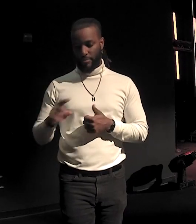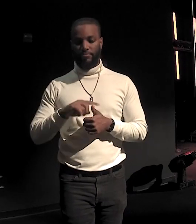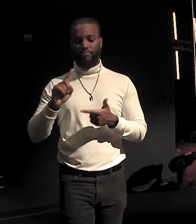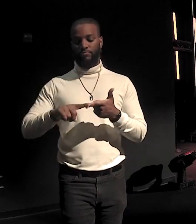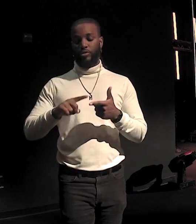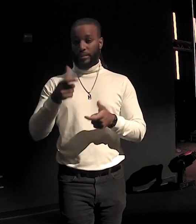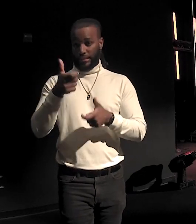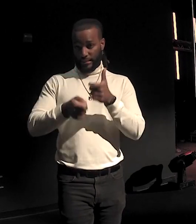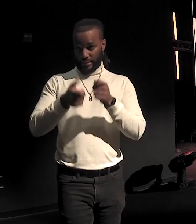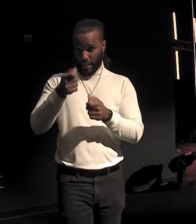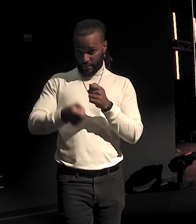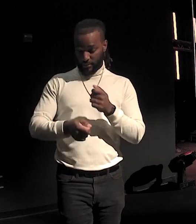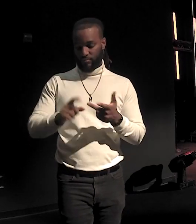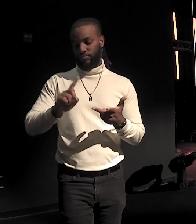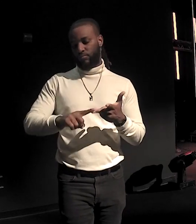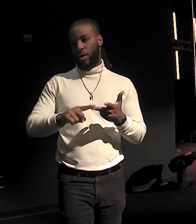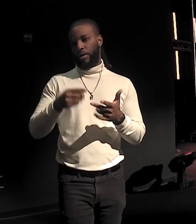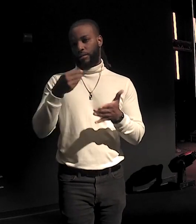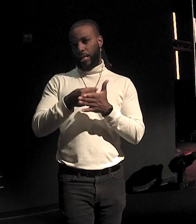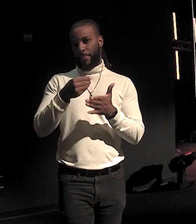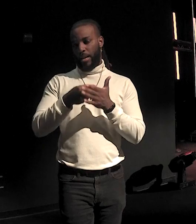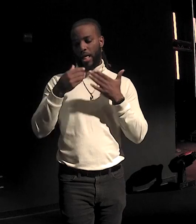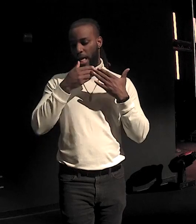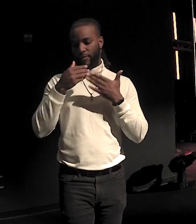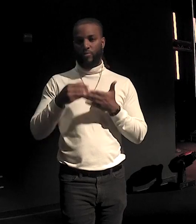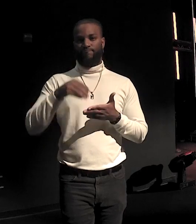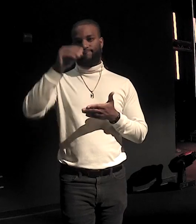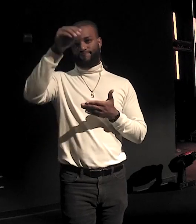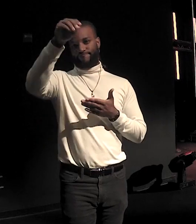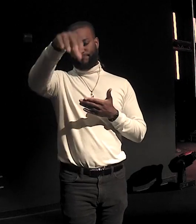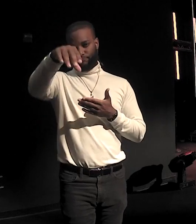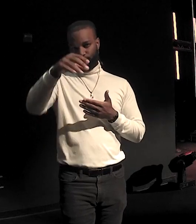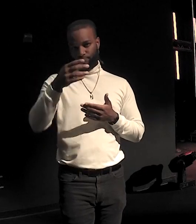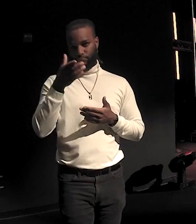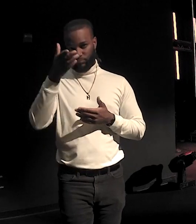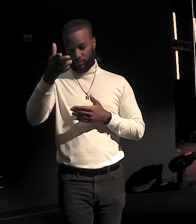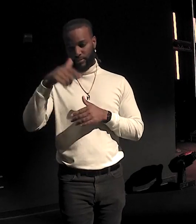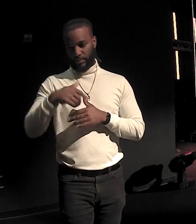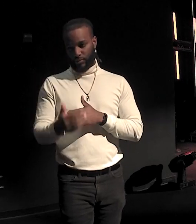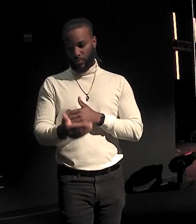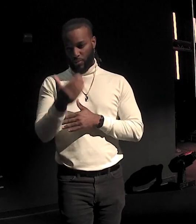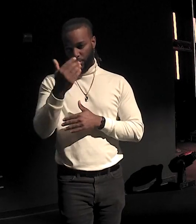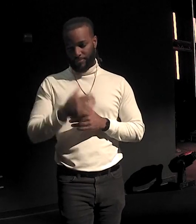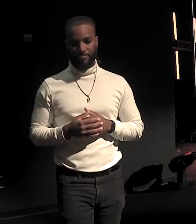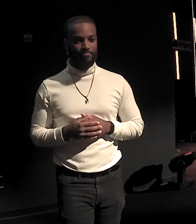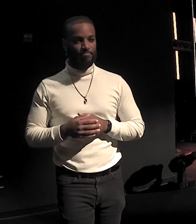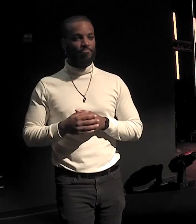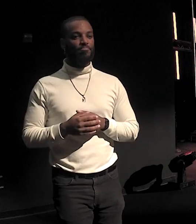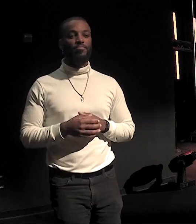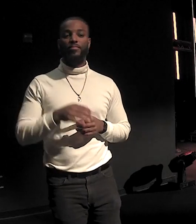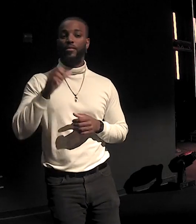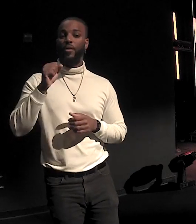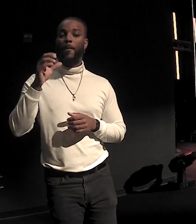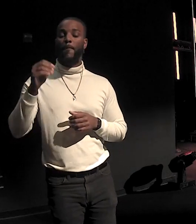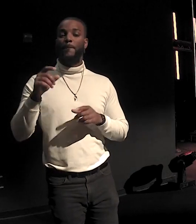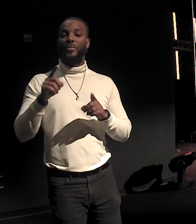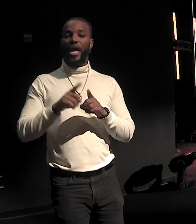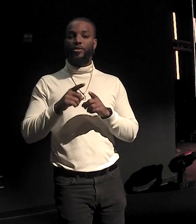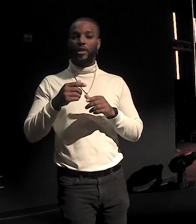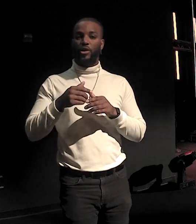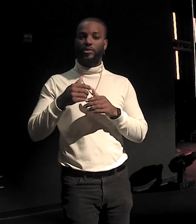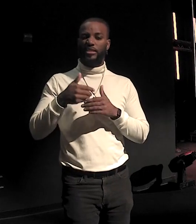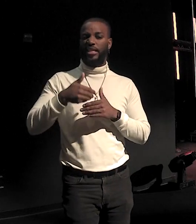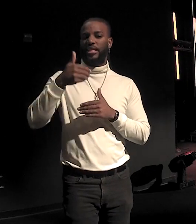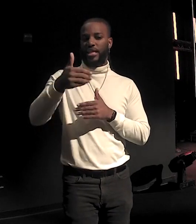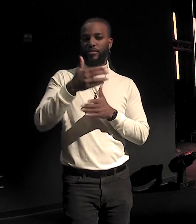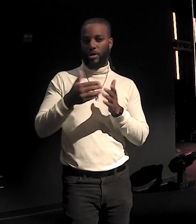can text, or you can drop your gift off of any of the gift boxes on your way out this morning. So as we kind of step into this next part